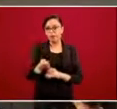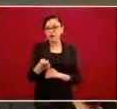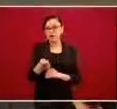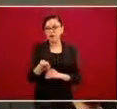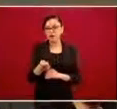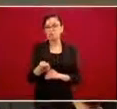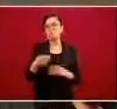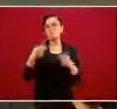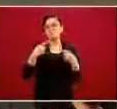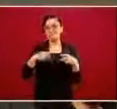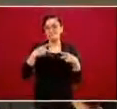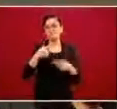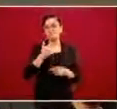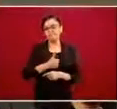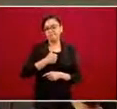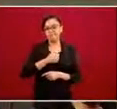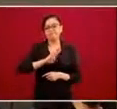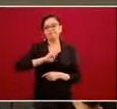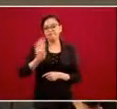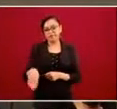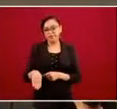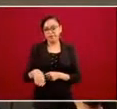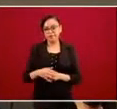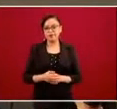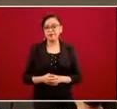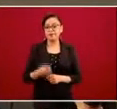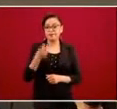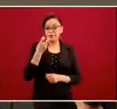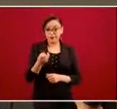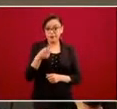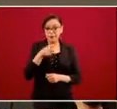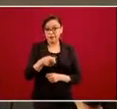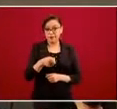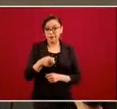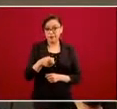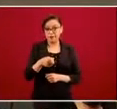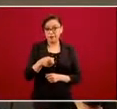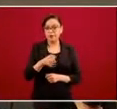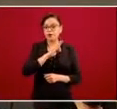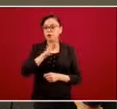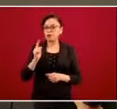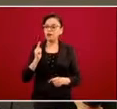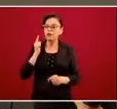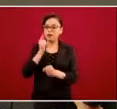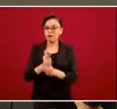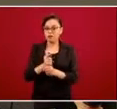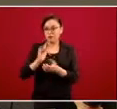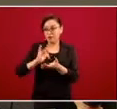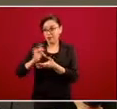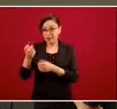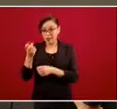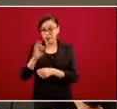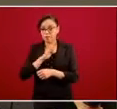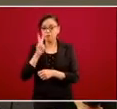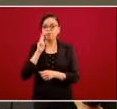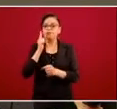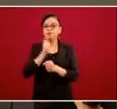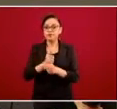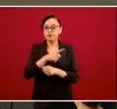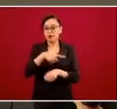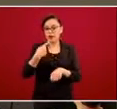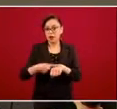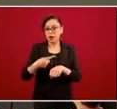an overestimation in the fatality rate. And because the fatality rate is an indicator for